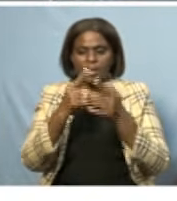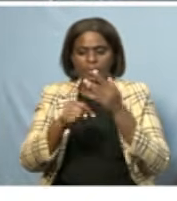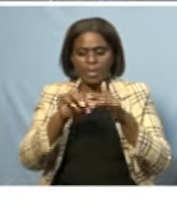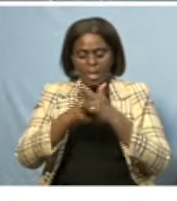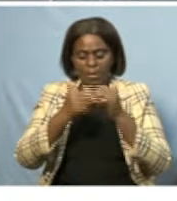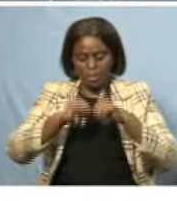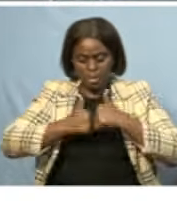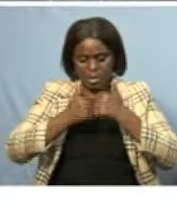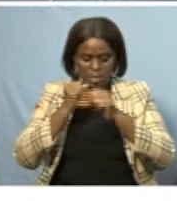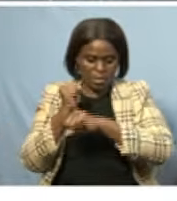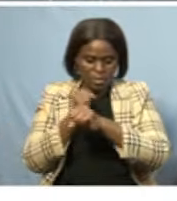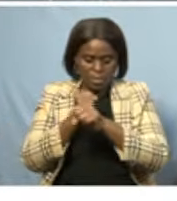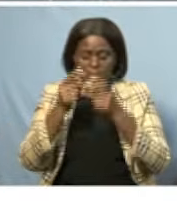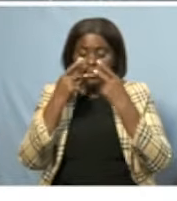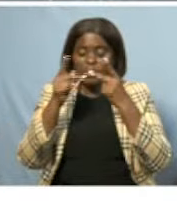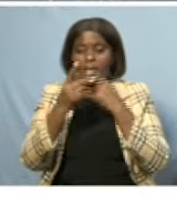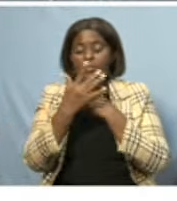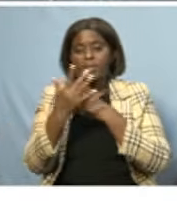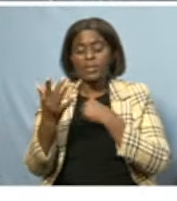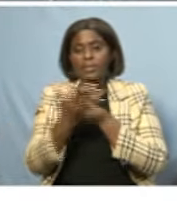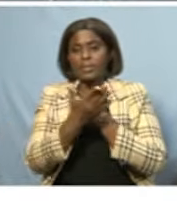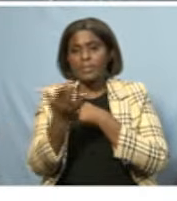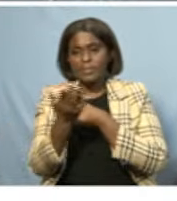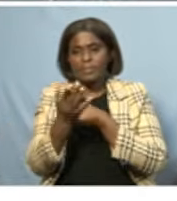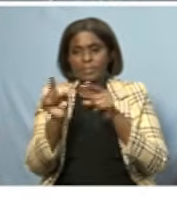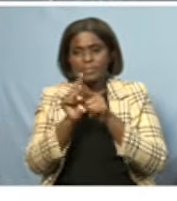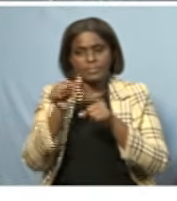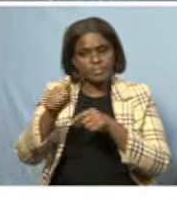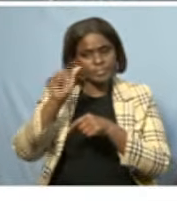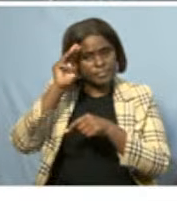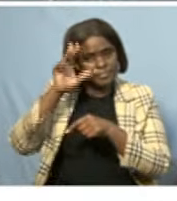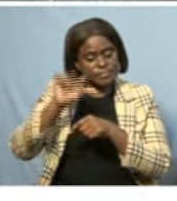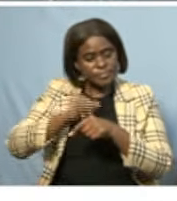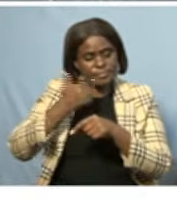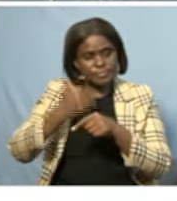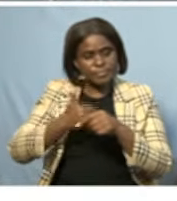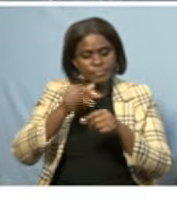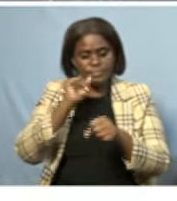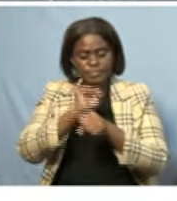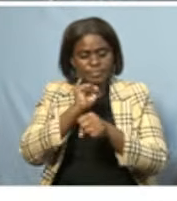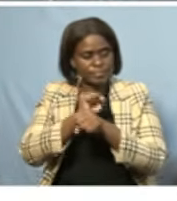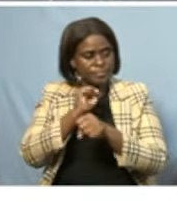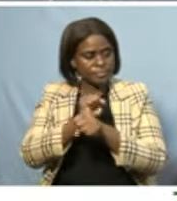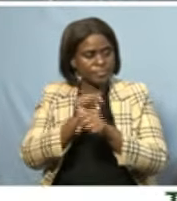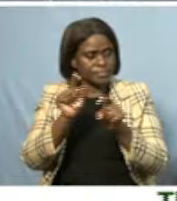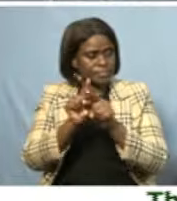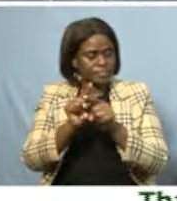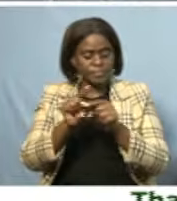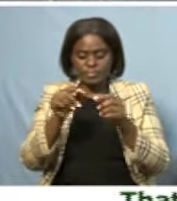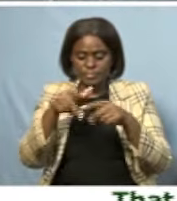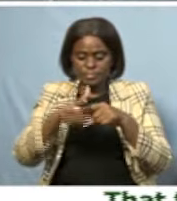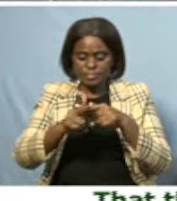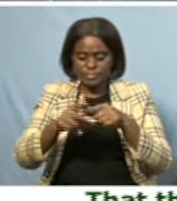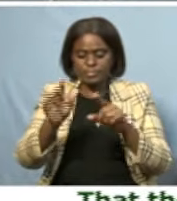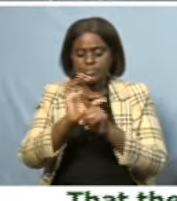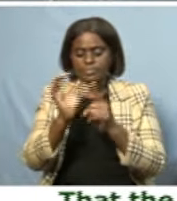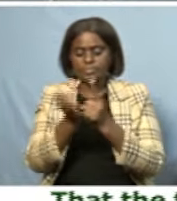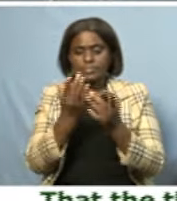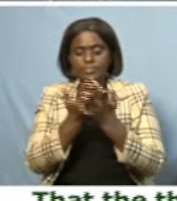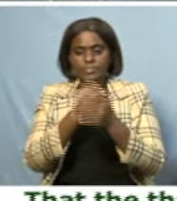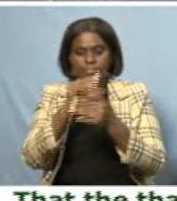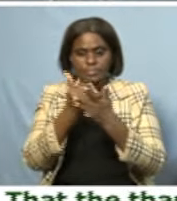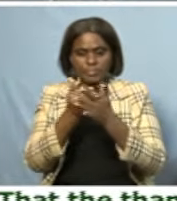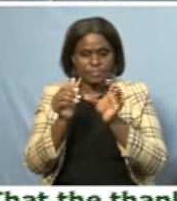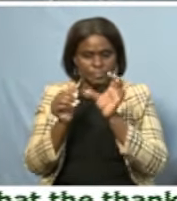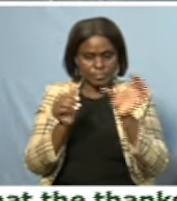how we safeguard public assets. As a ministry, we are reinforcing a maintenance culture across